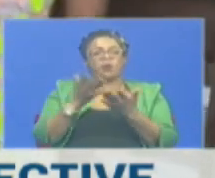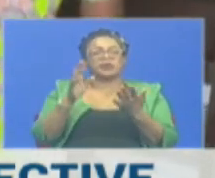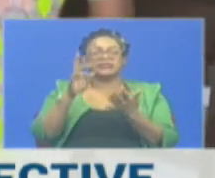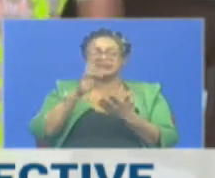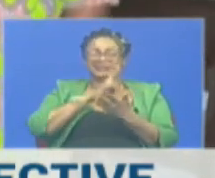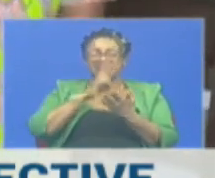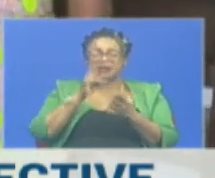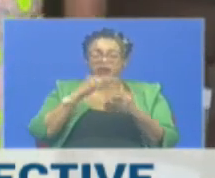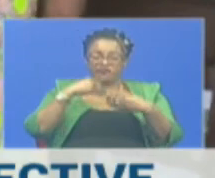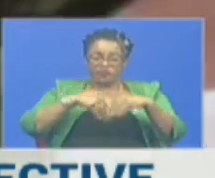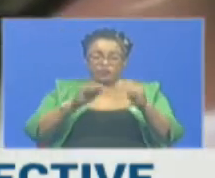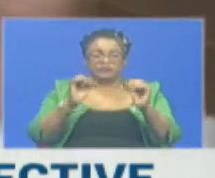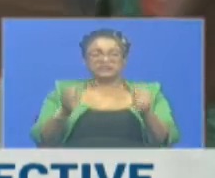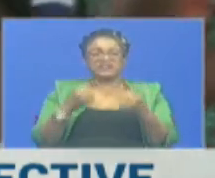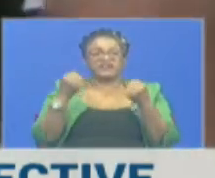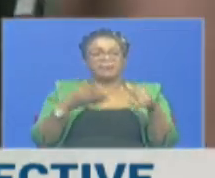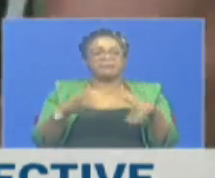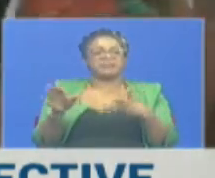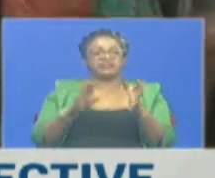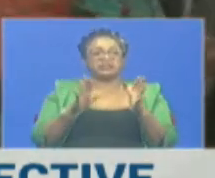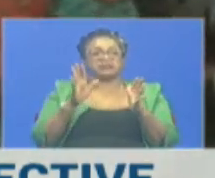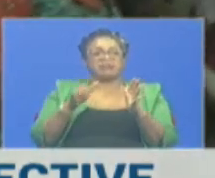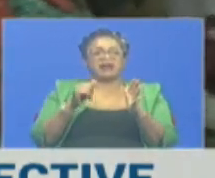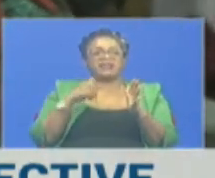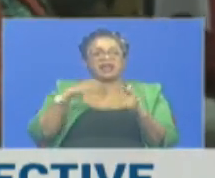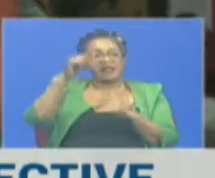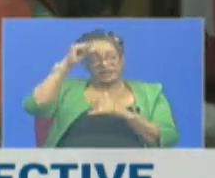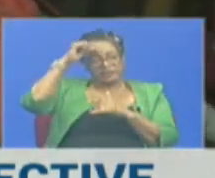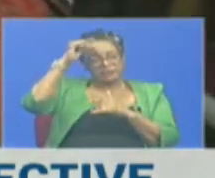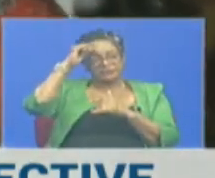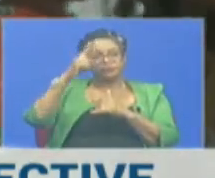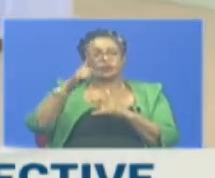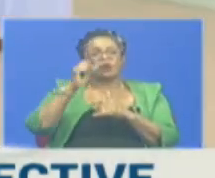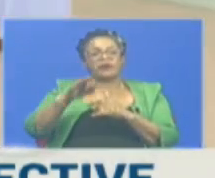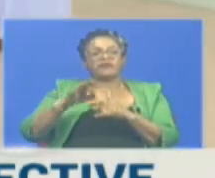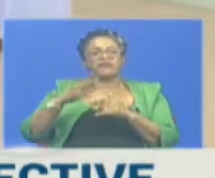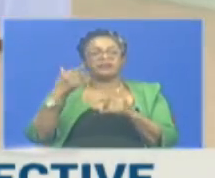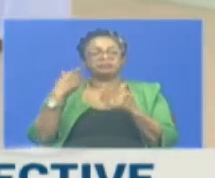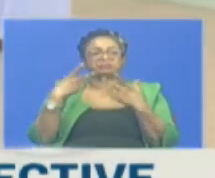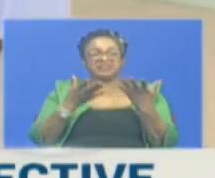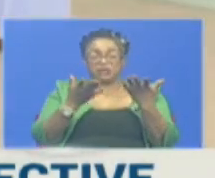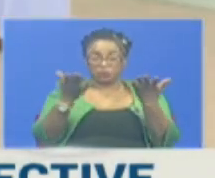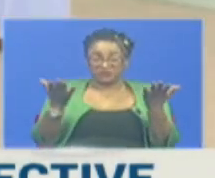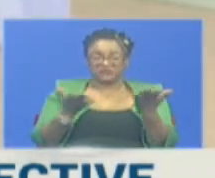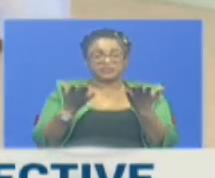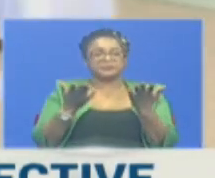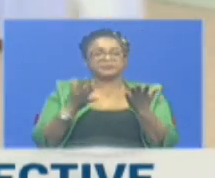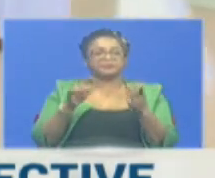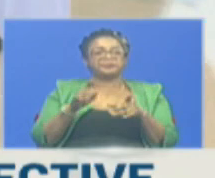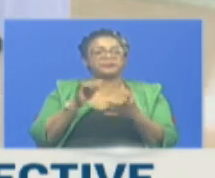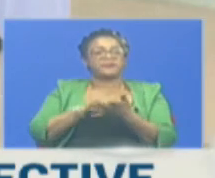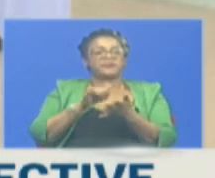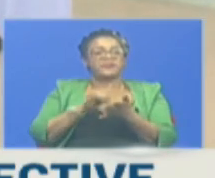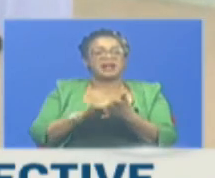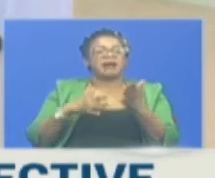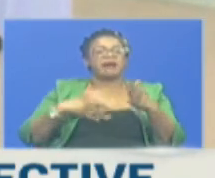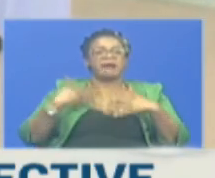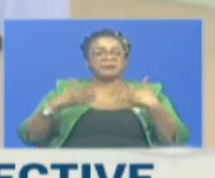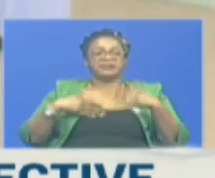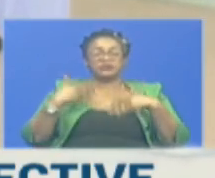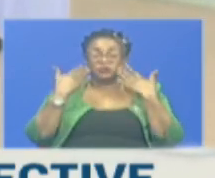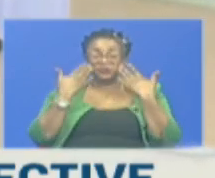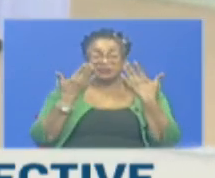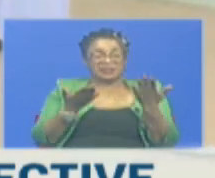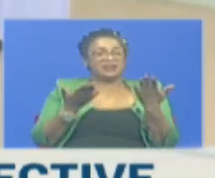adhering to the safety measures set by the government. One of the preachers is seen informing his parishioners that he is happy to see them and